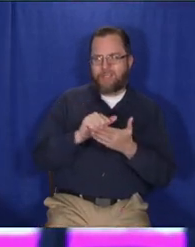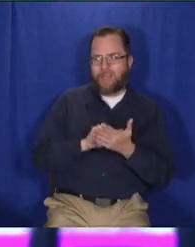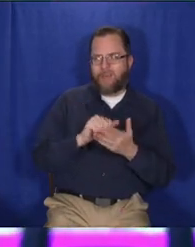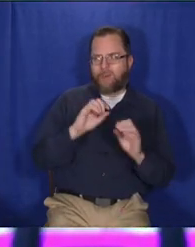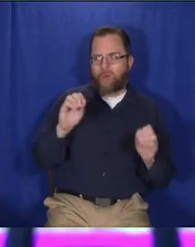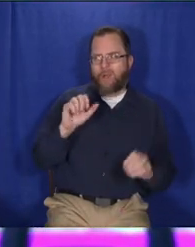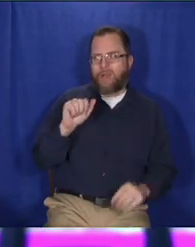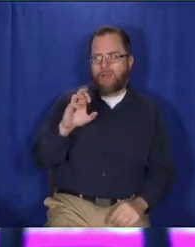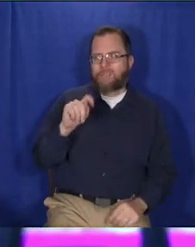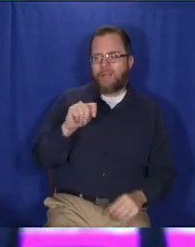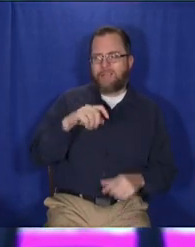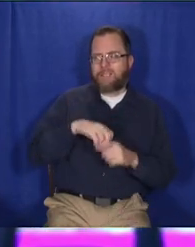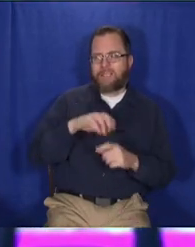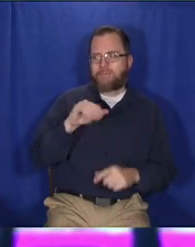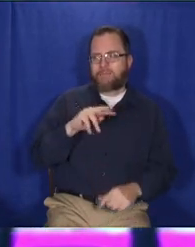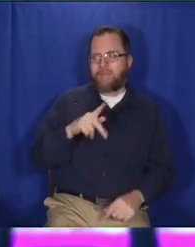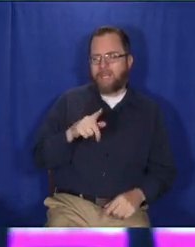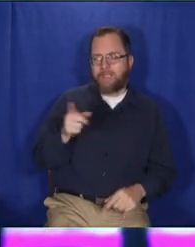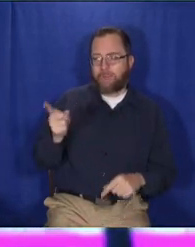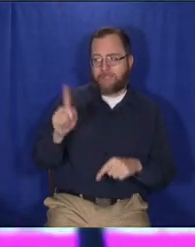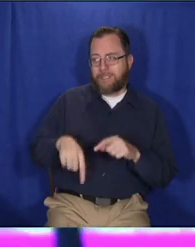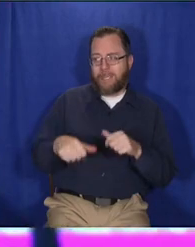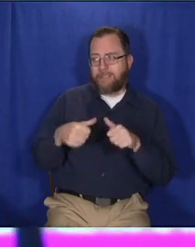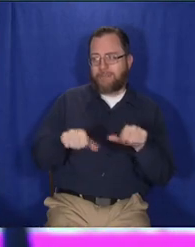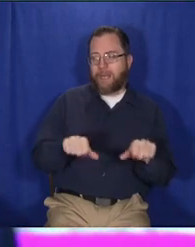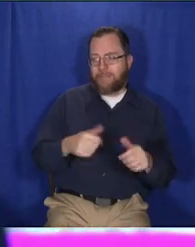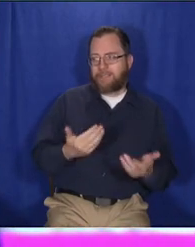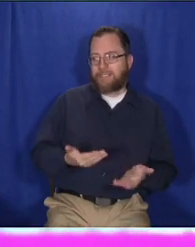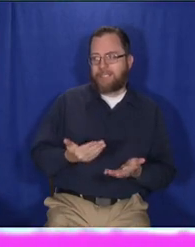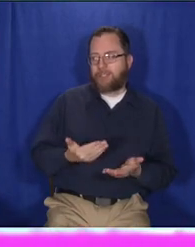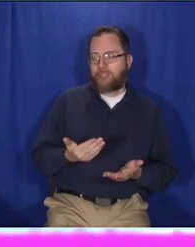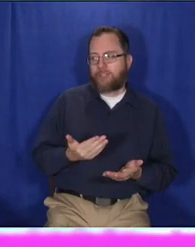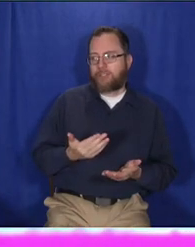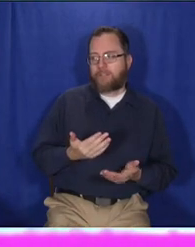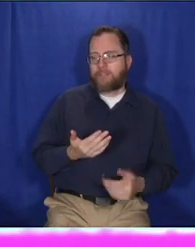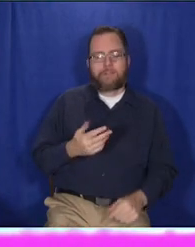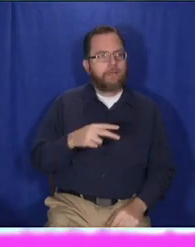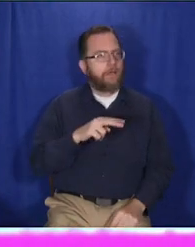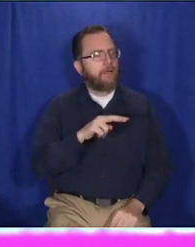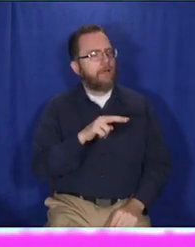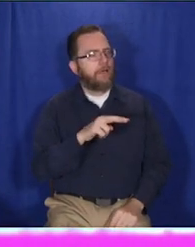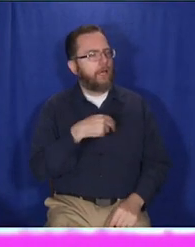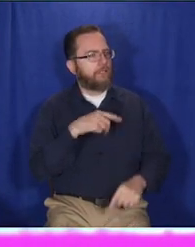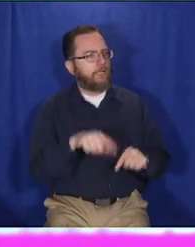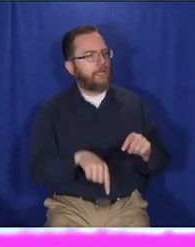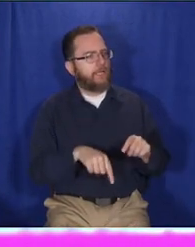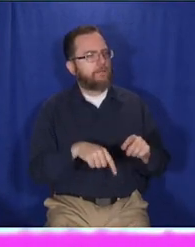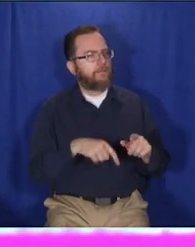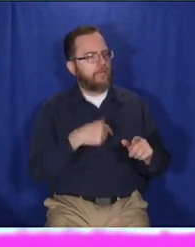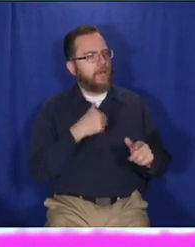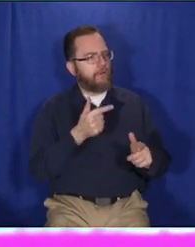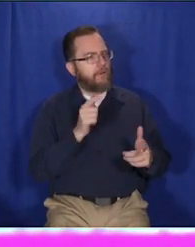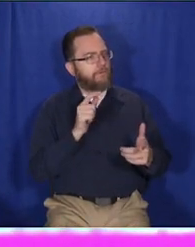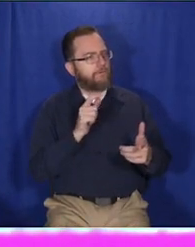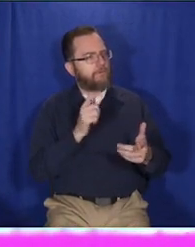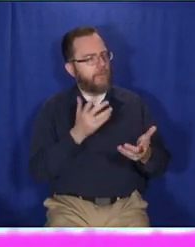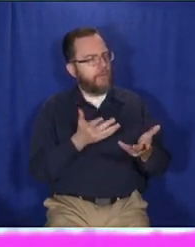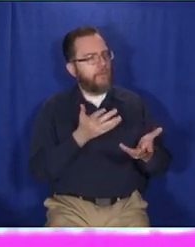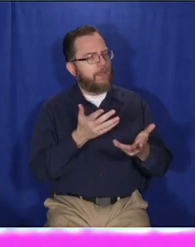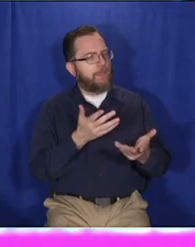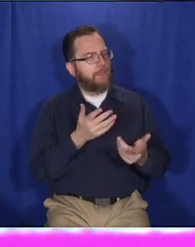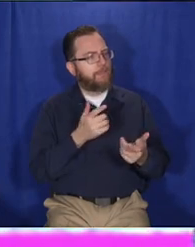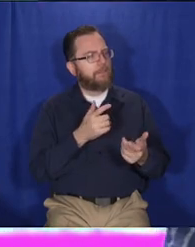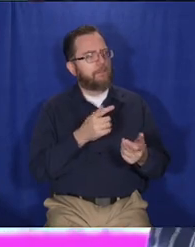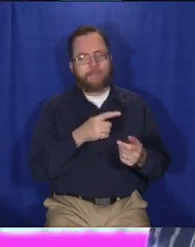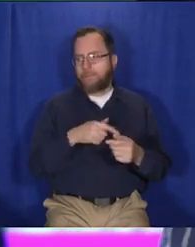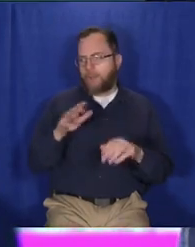account in that bank. You got to be able to qualify for a certain line of credit in order to be a part of that bank. And listen to me. In